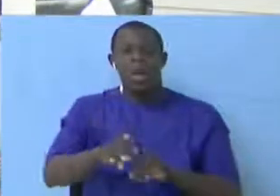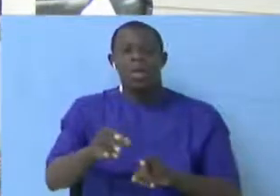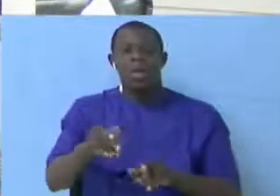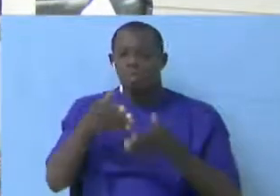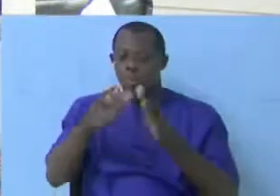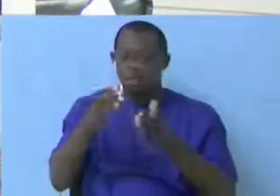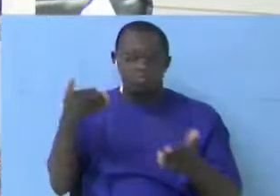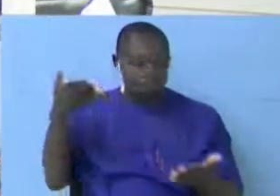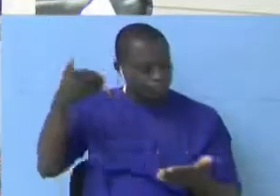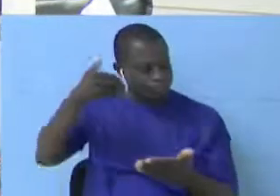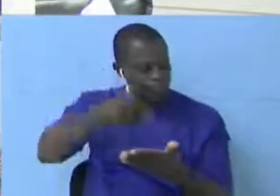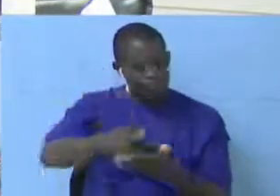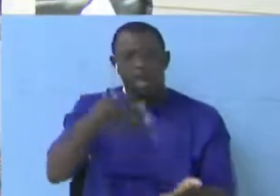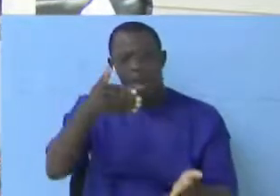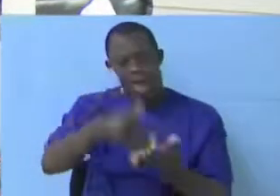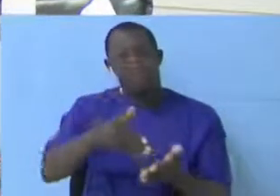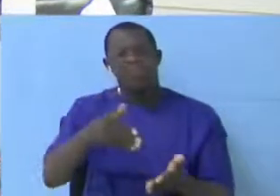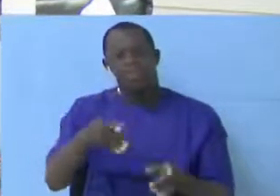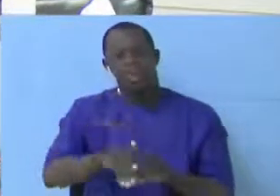alighted from Bara,